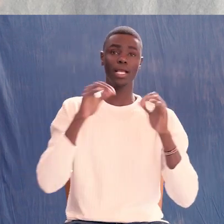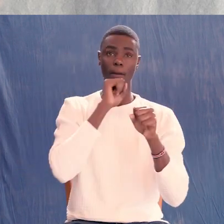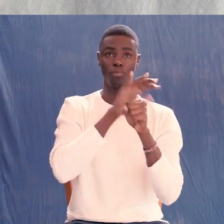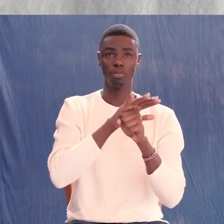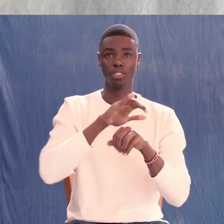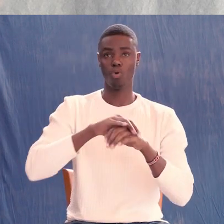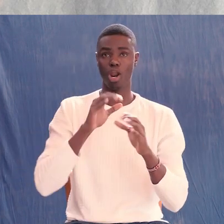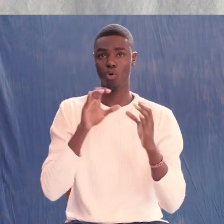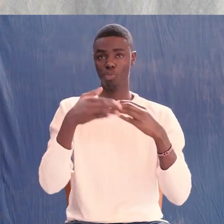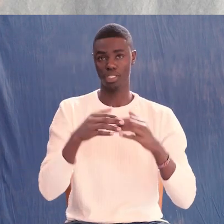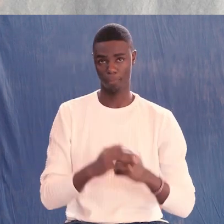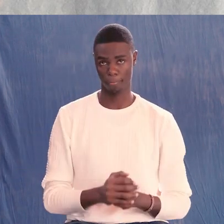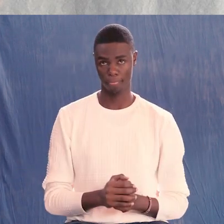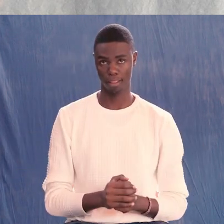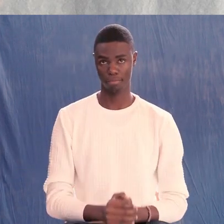community.